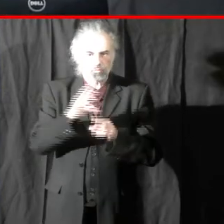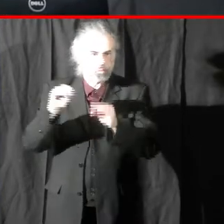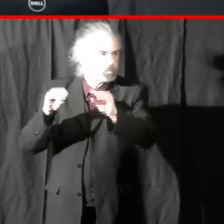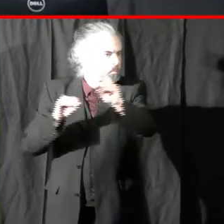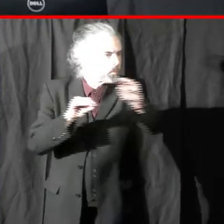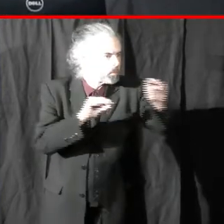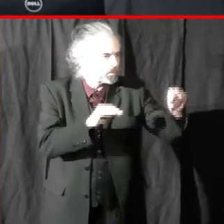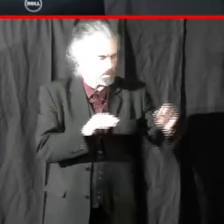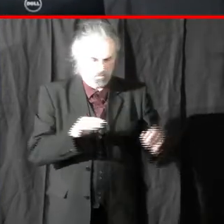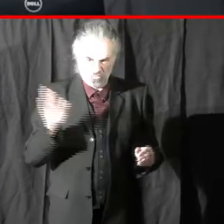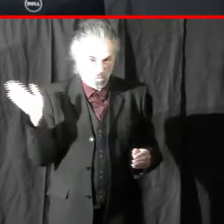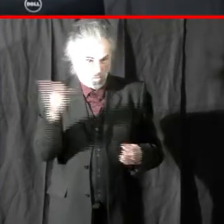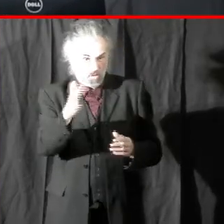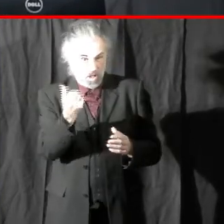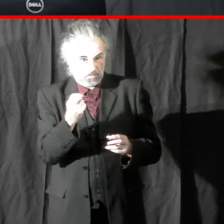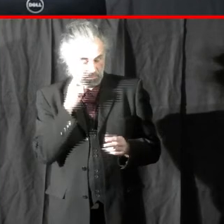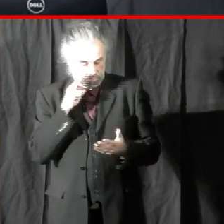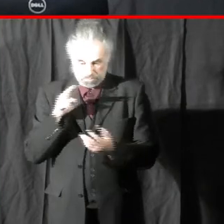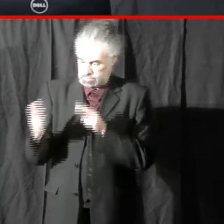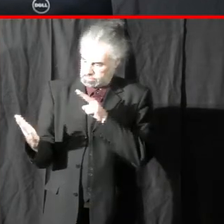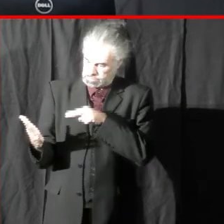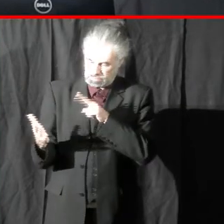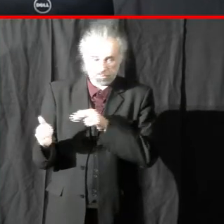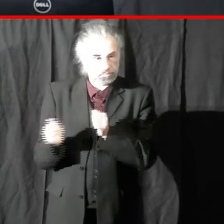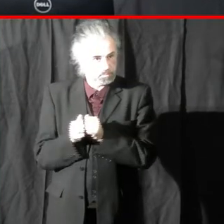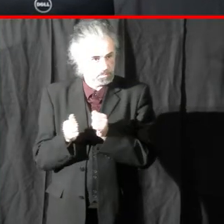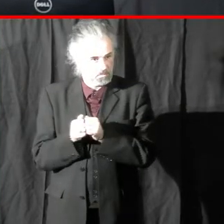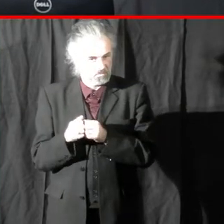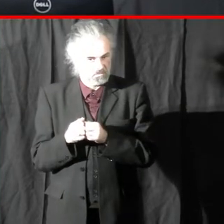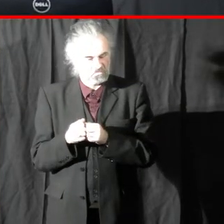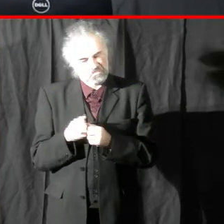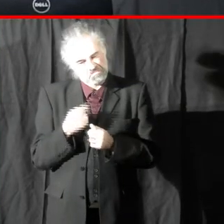read the paper suggesting possible